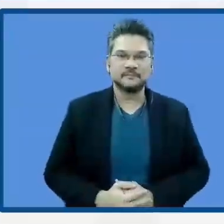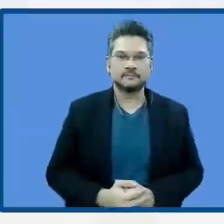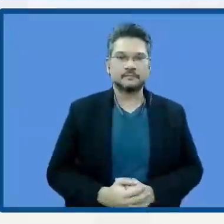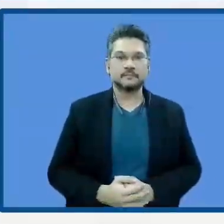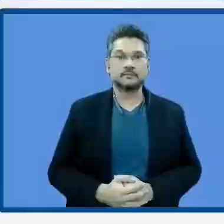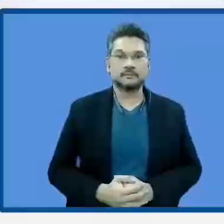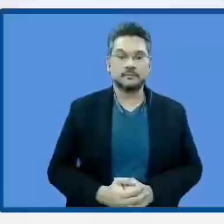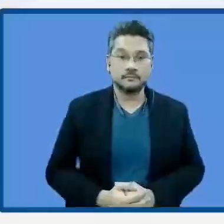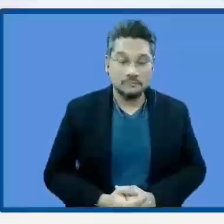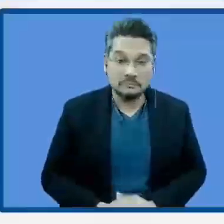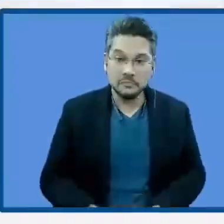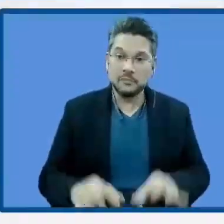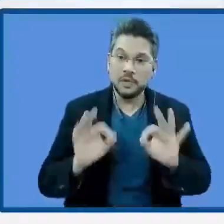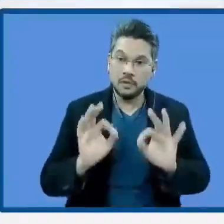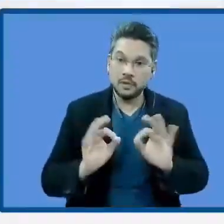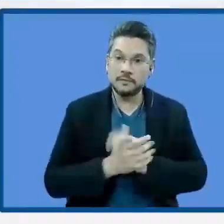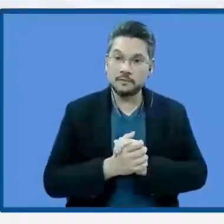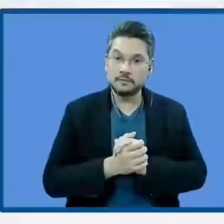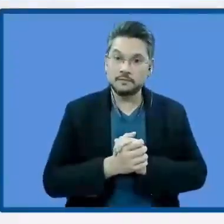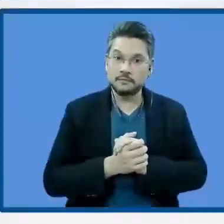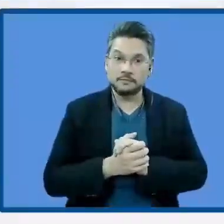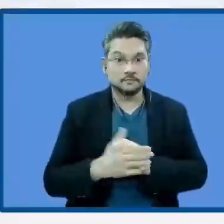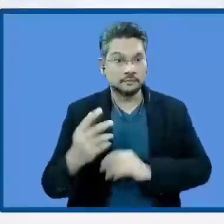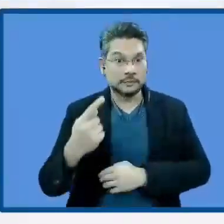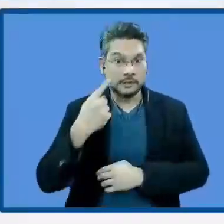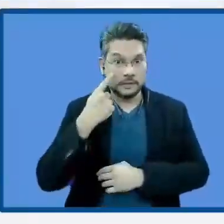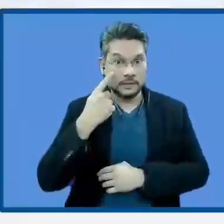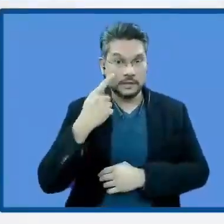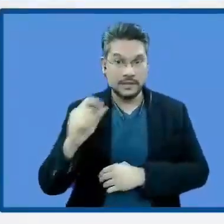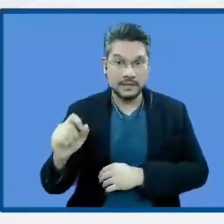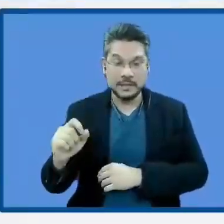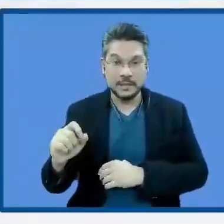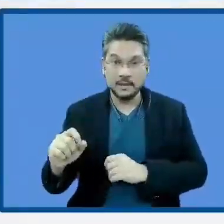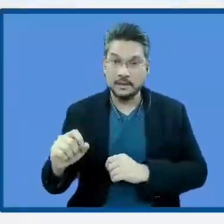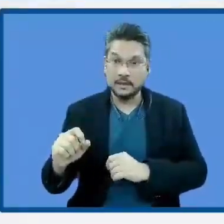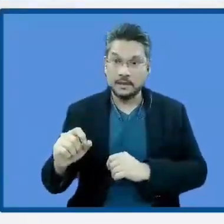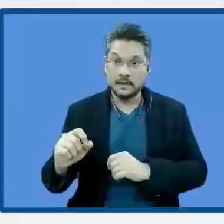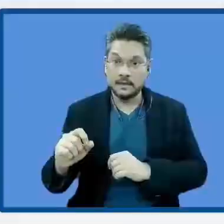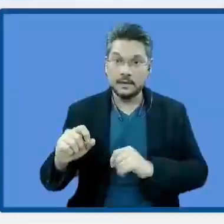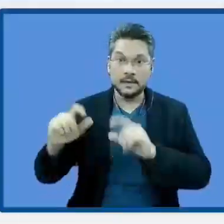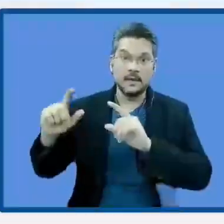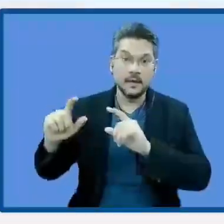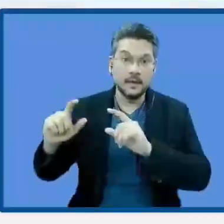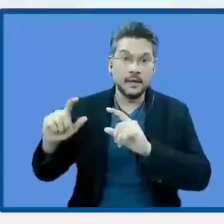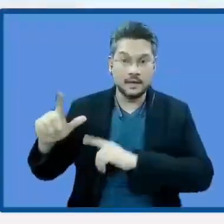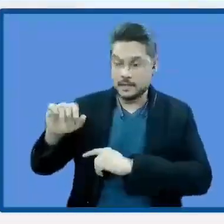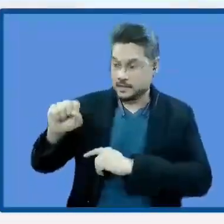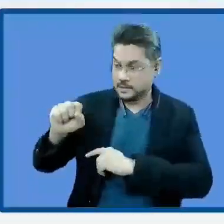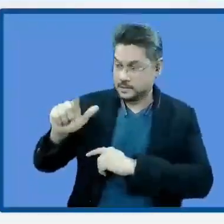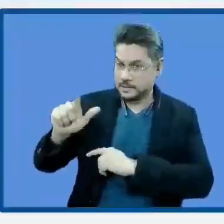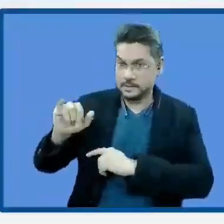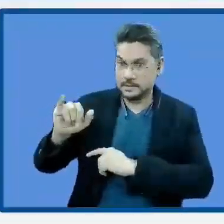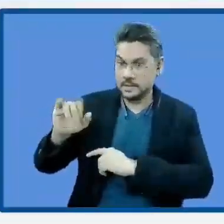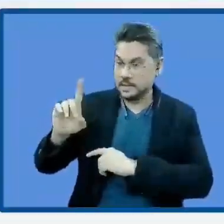Okay, as you can see in the Slido tool, after listening to what Andrew